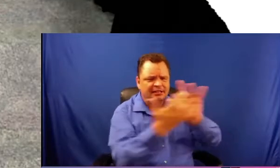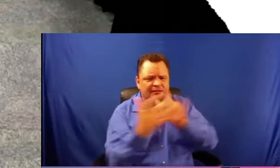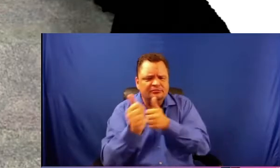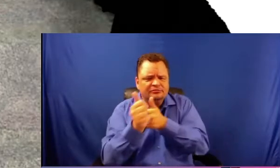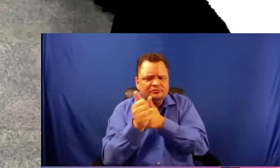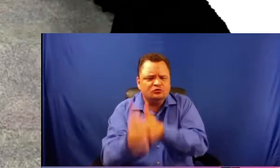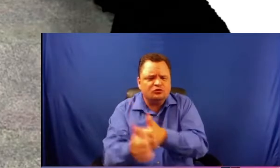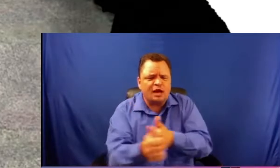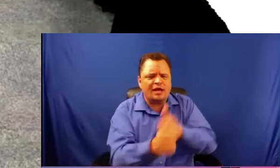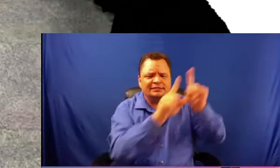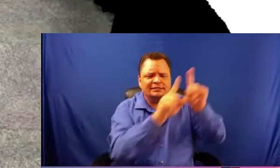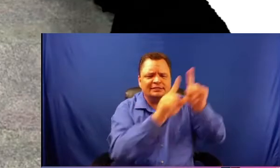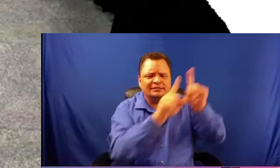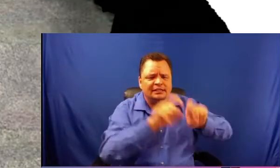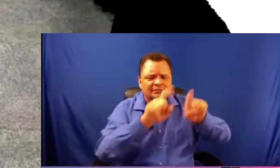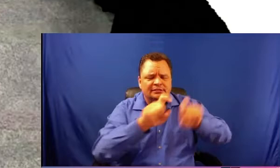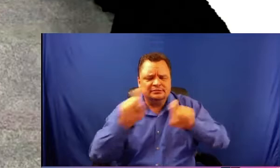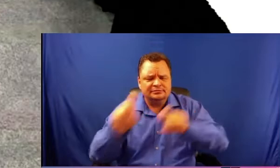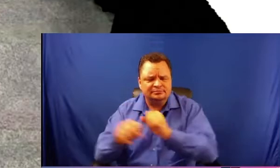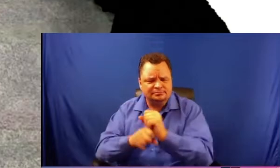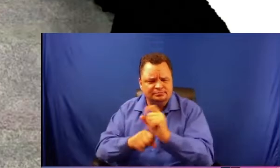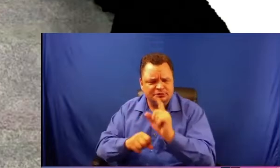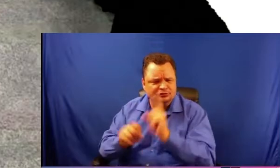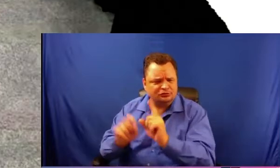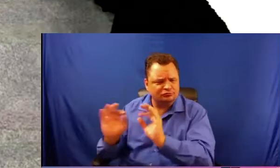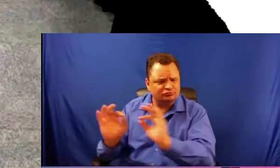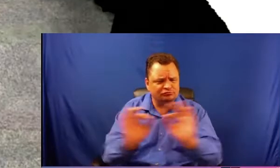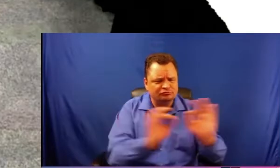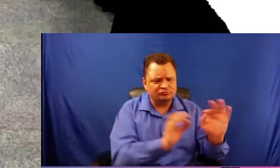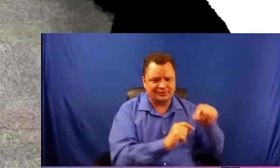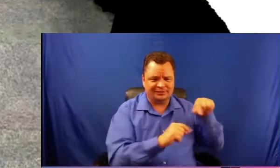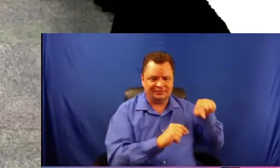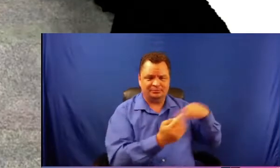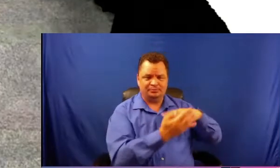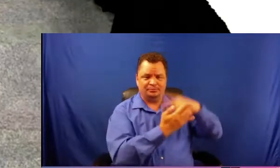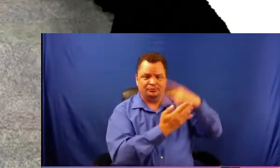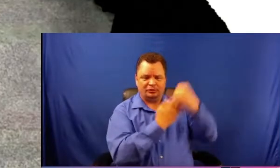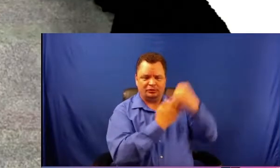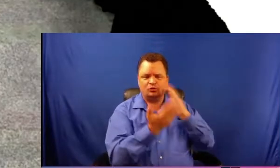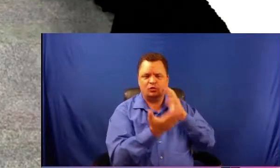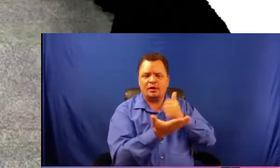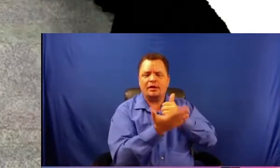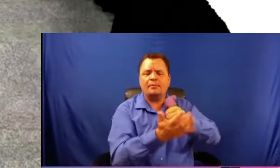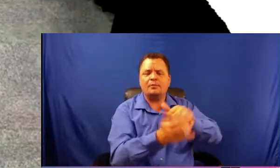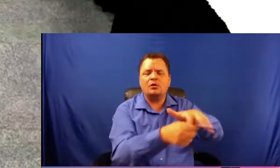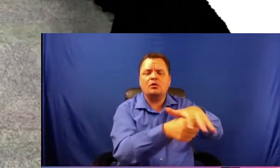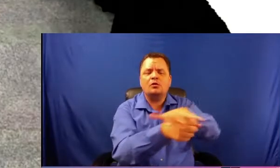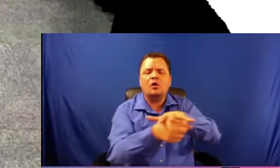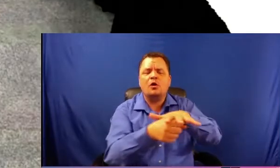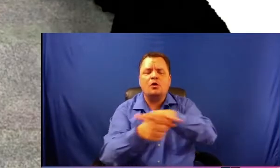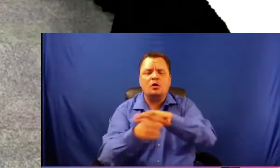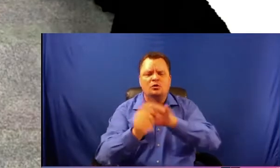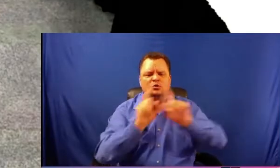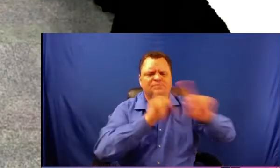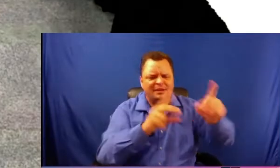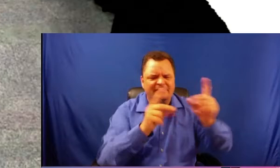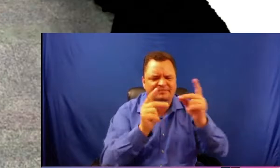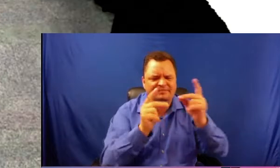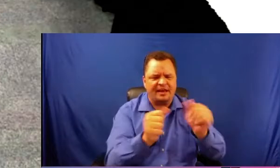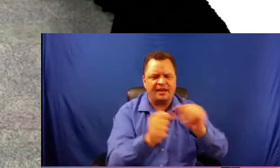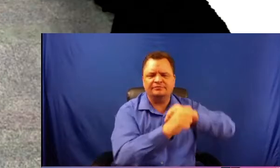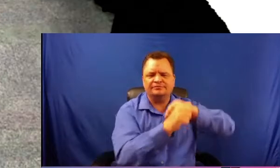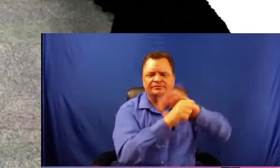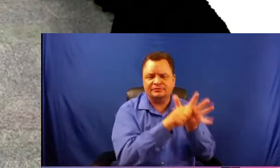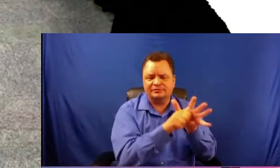needs. The project also supports local responses to COVID-19 outbreaks, infection prevention efforts